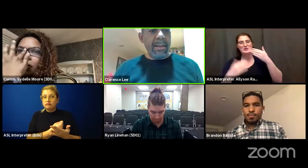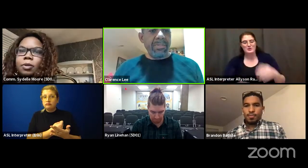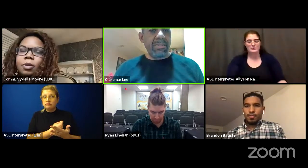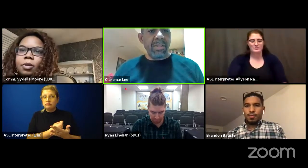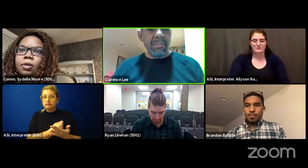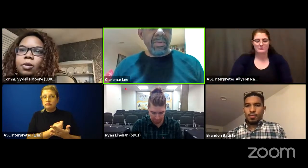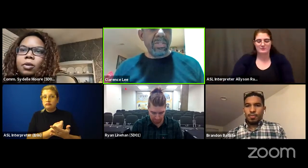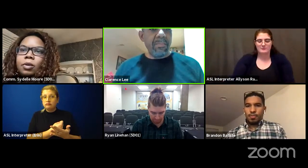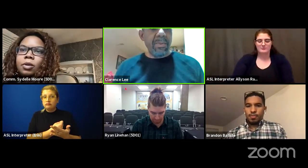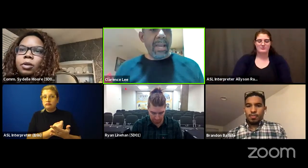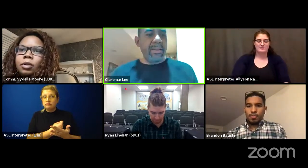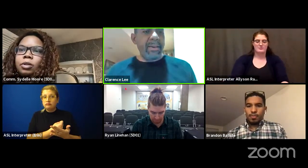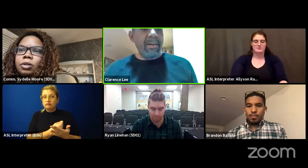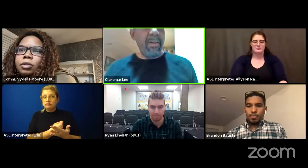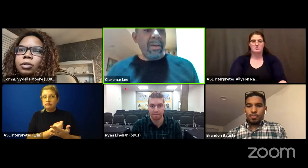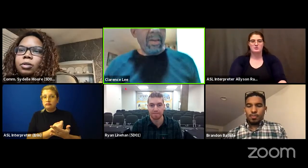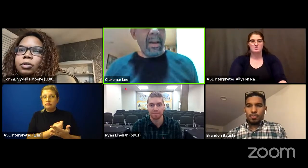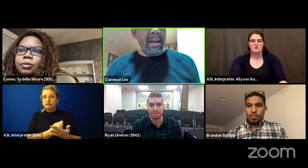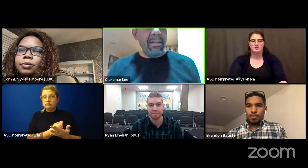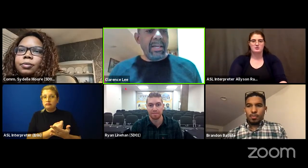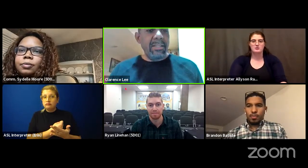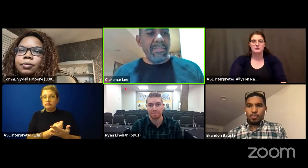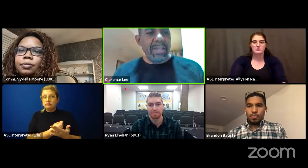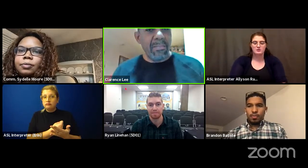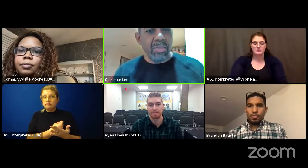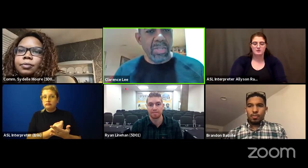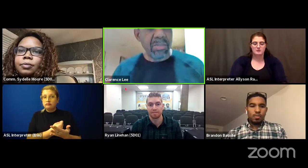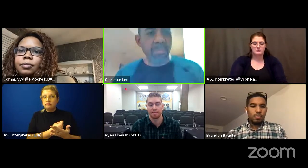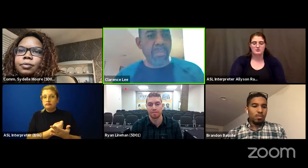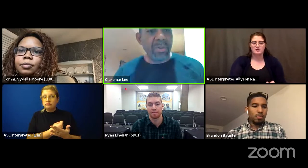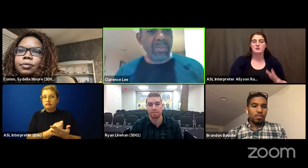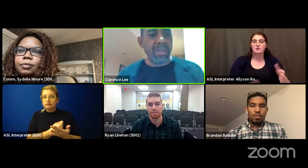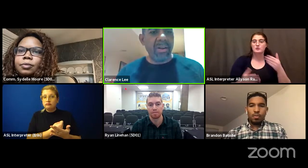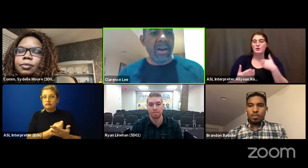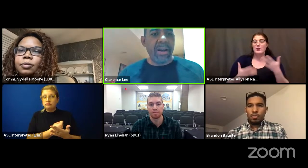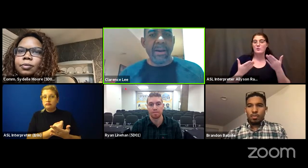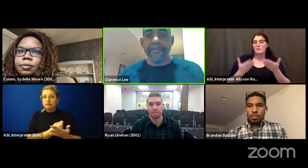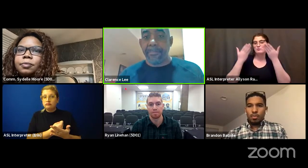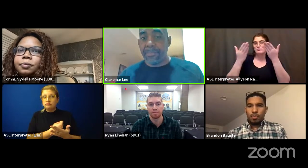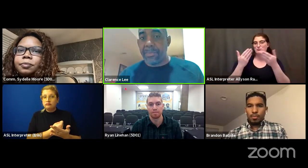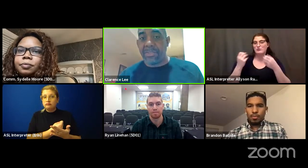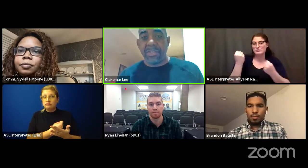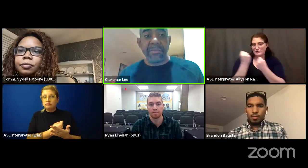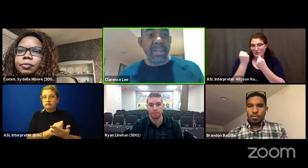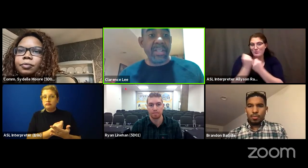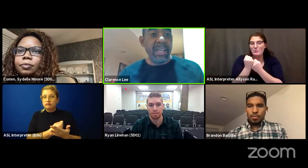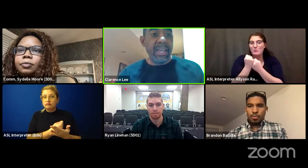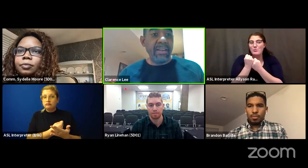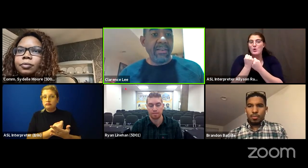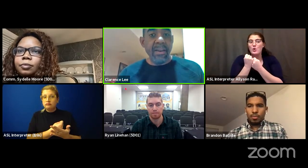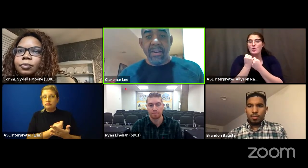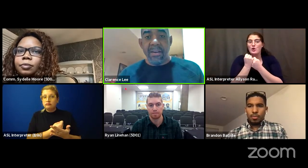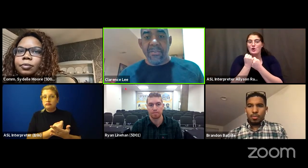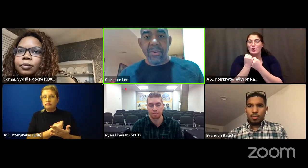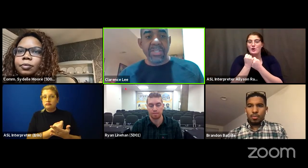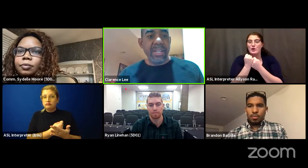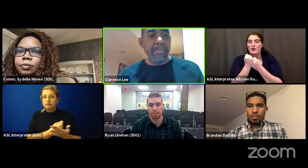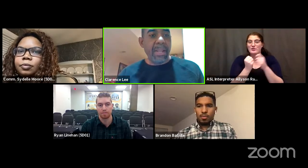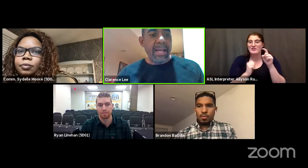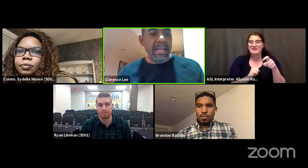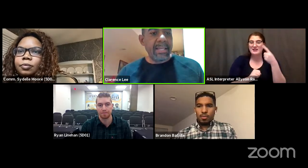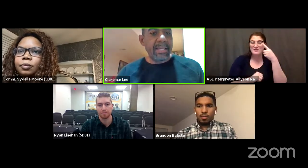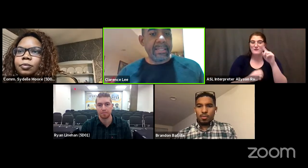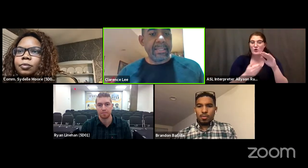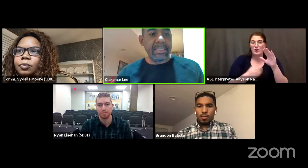So in absence of Commissioner Blacknell, I'd like to make a motion to support the certificate of need for